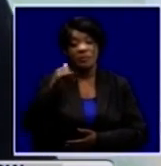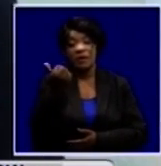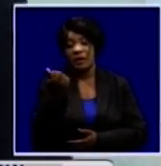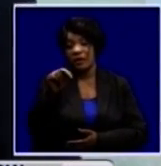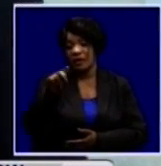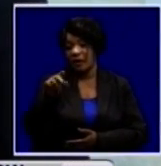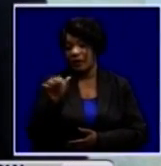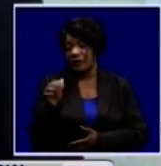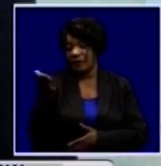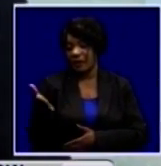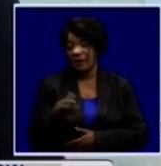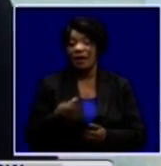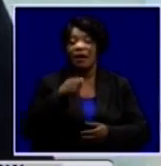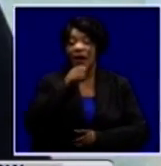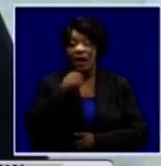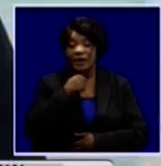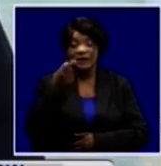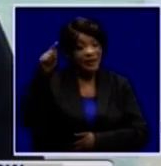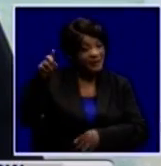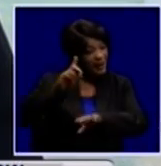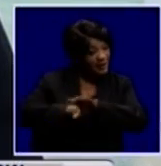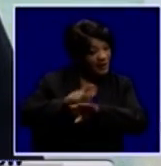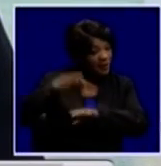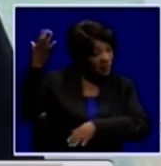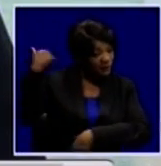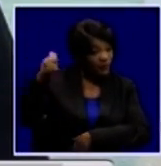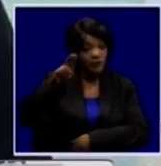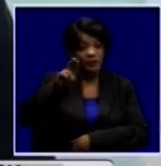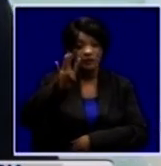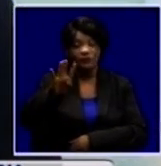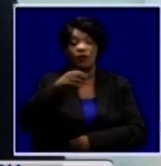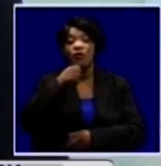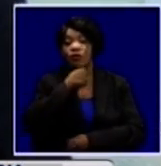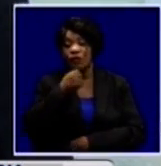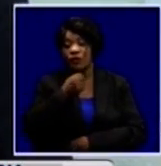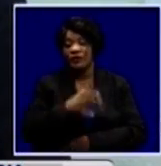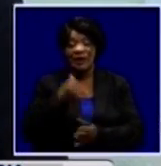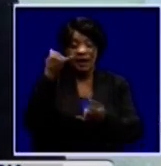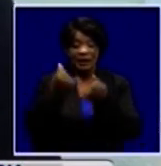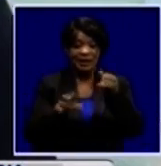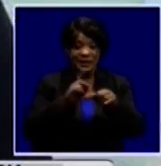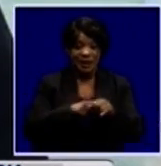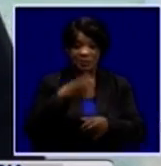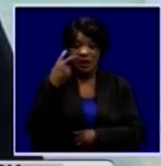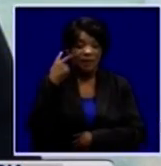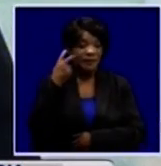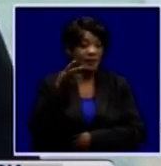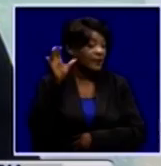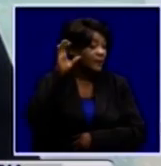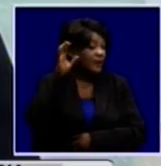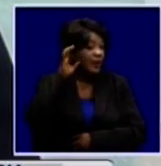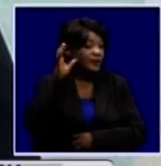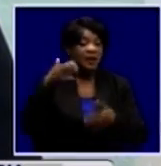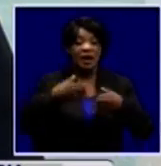the age, that time I was only 24 years. That was the only last time I heard of the opposition parties having a